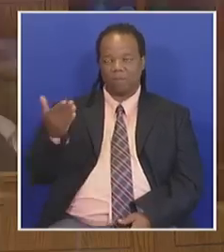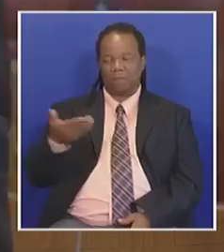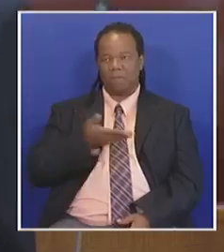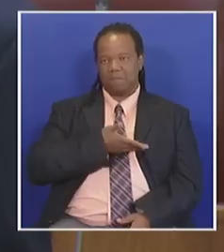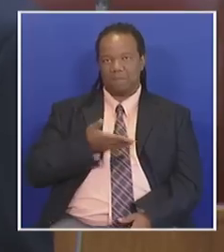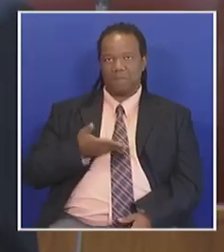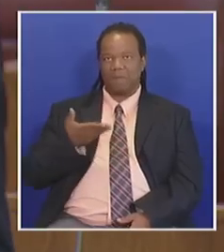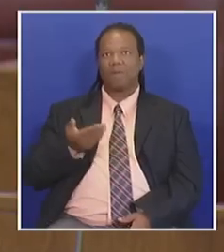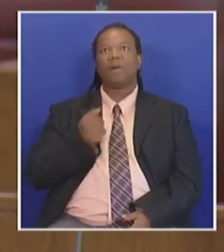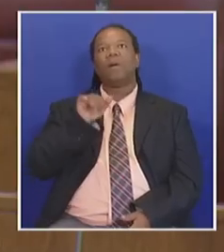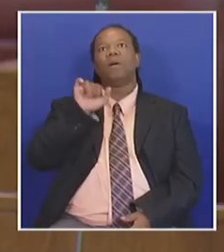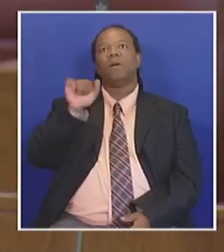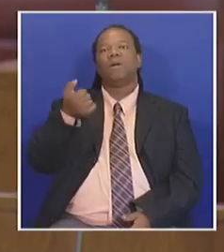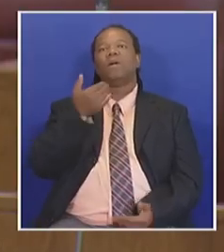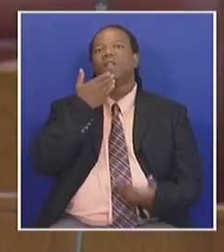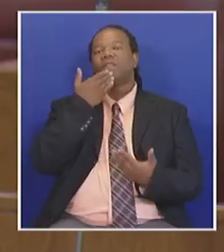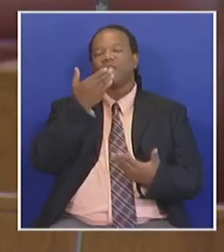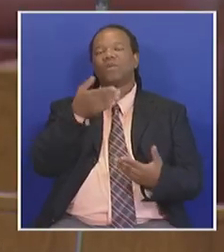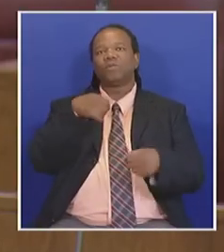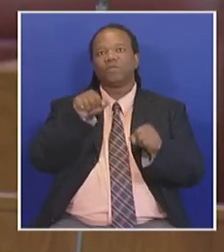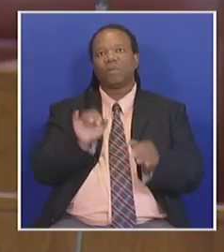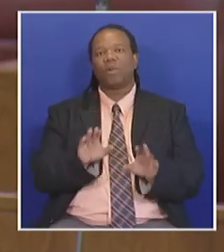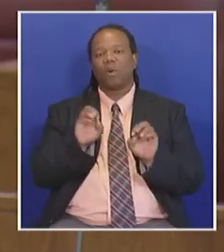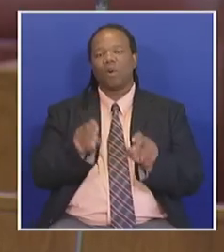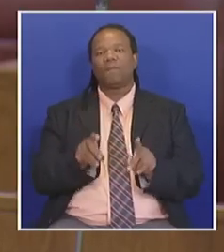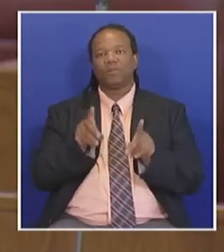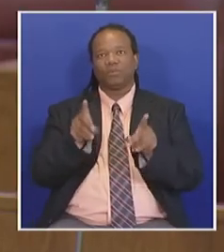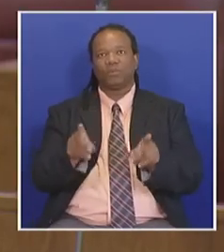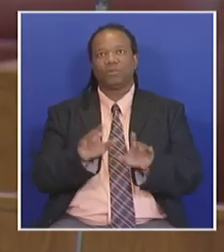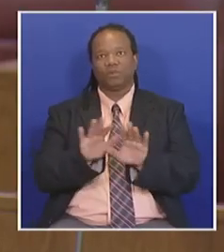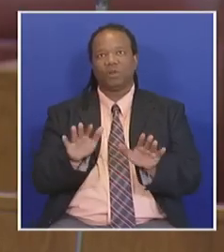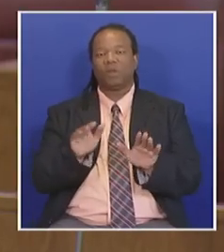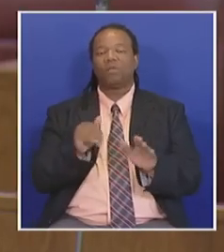Honourable Chairperson, I thank you for the opportunity, and I trust we are now on notice of motion.